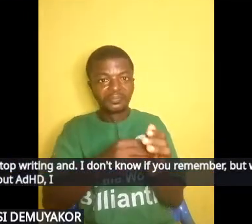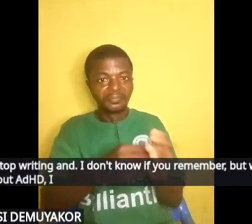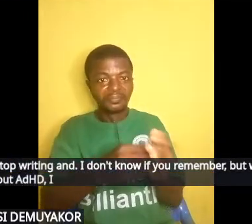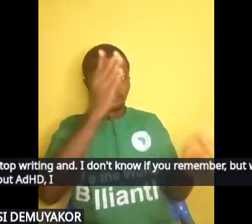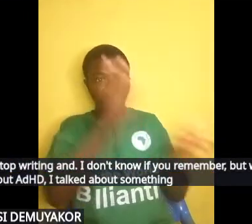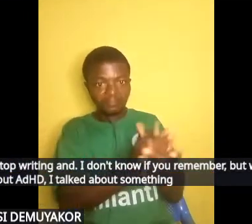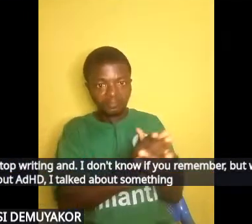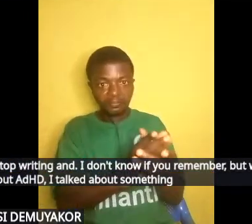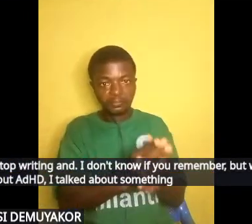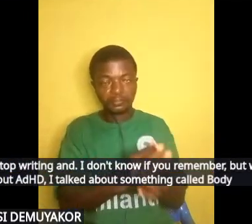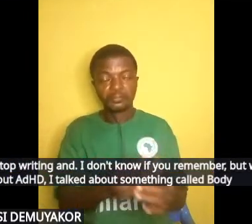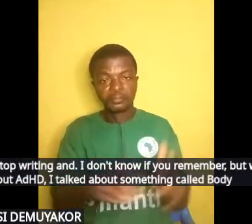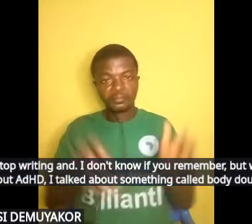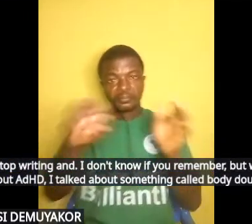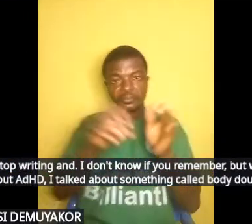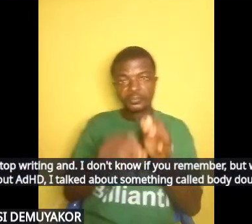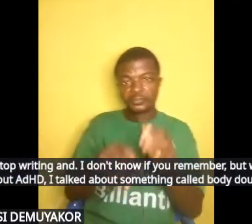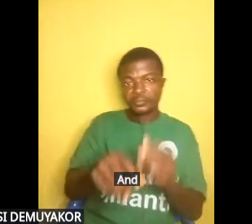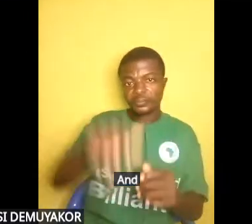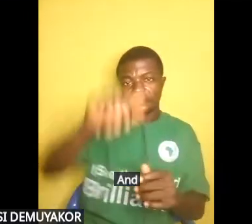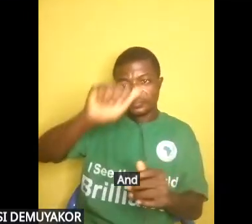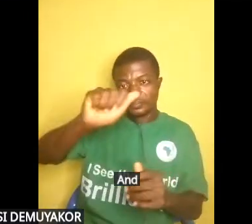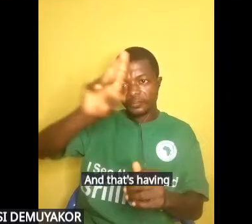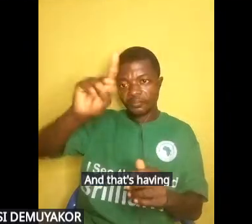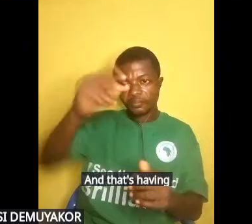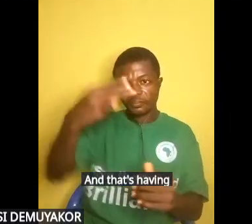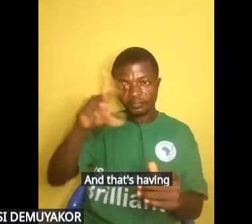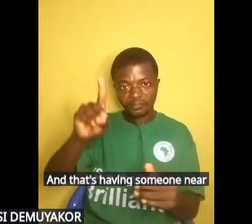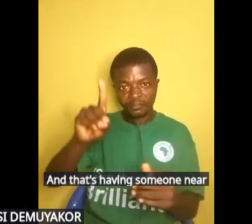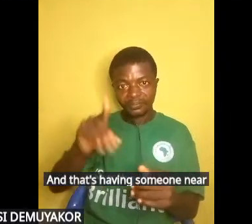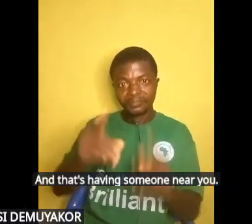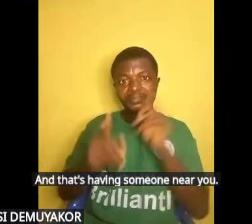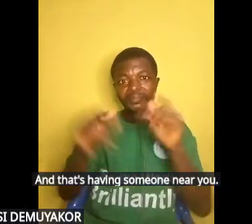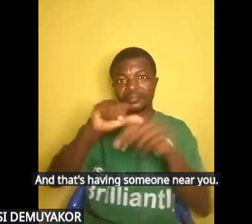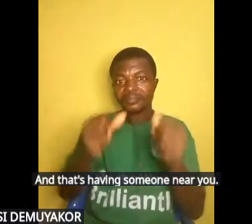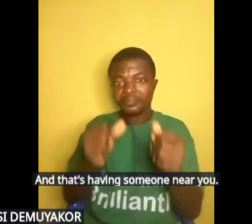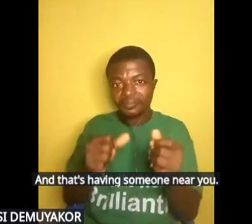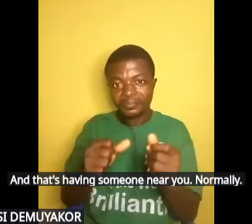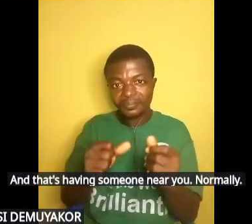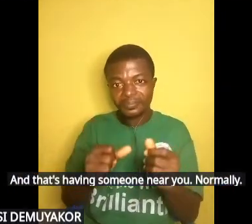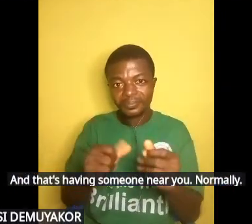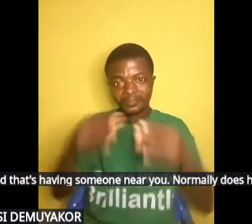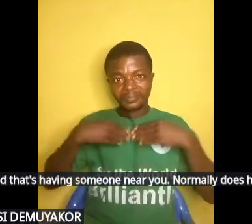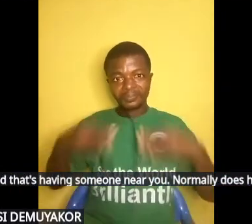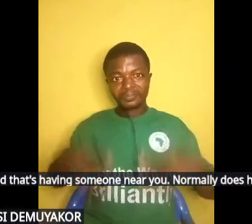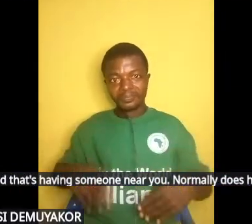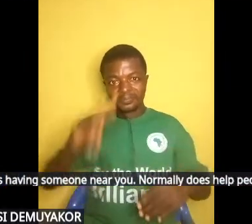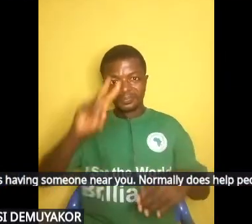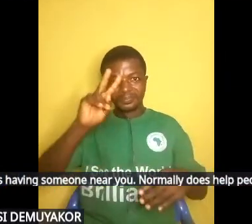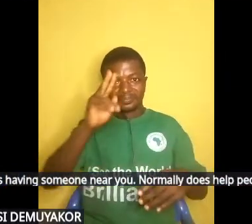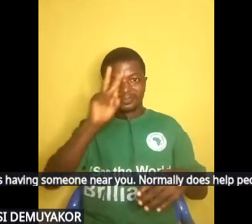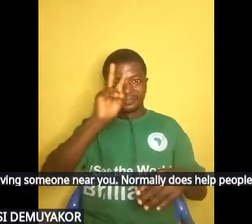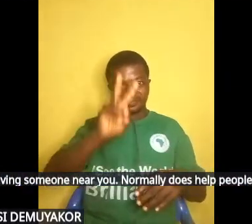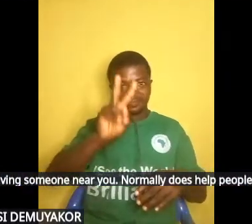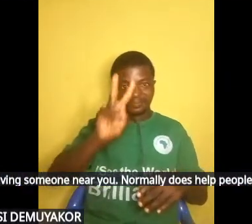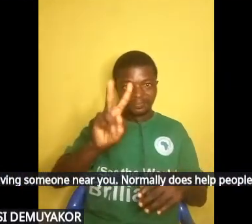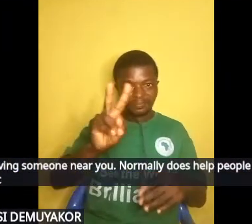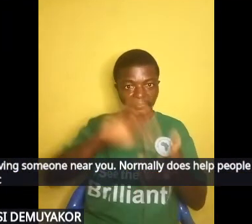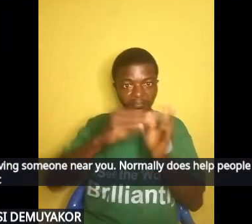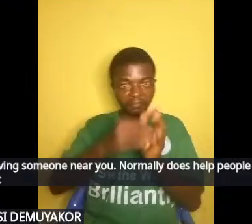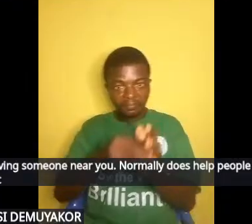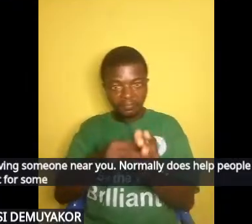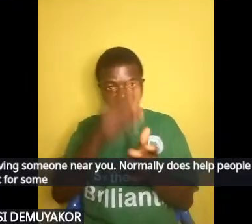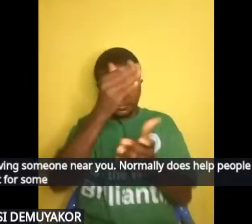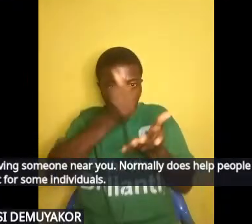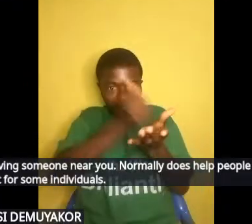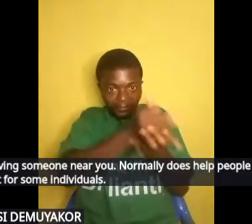something called body doubling. And that's having someone near you normally does help people work. Not for everyone, but for some